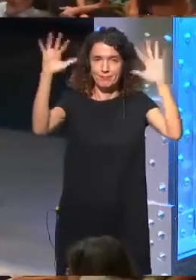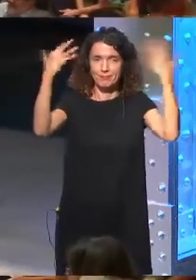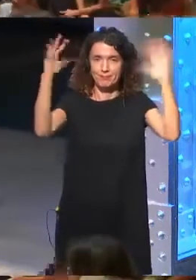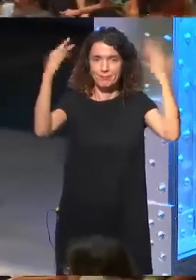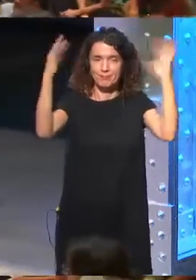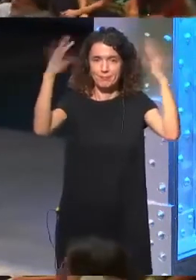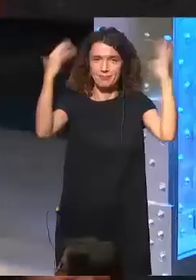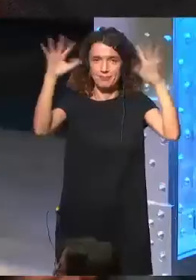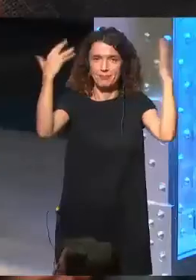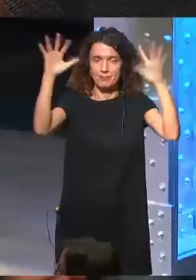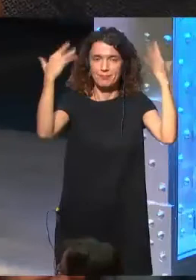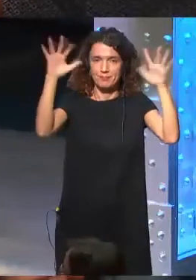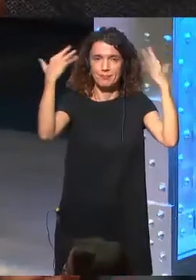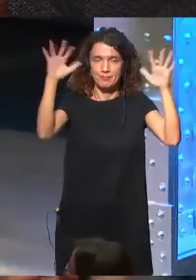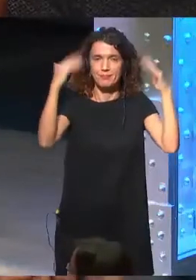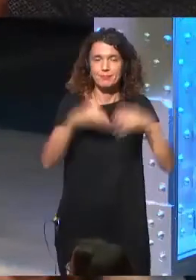And